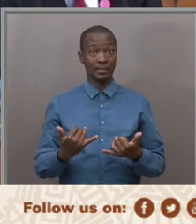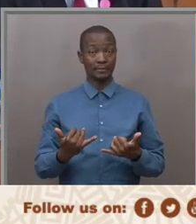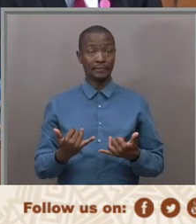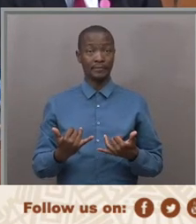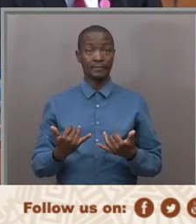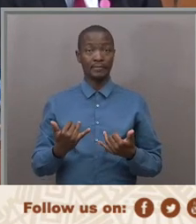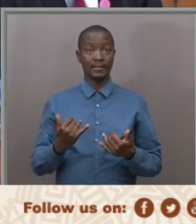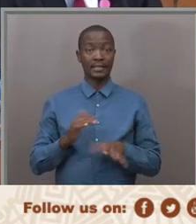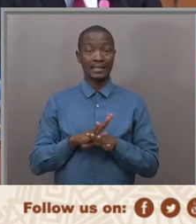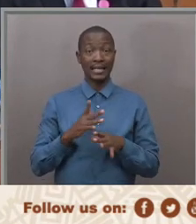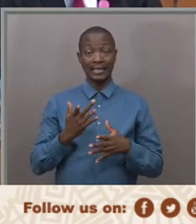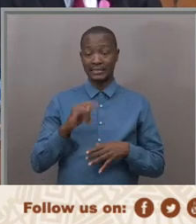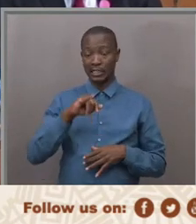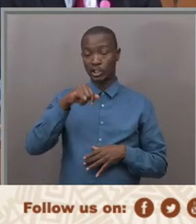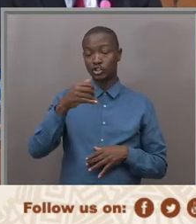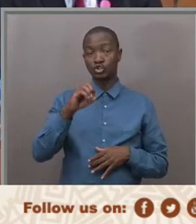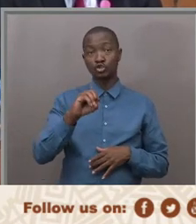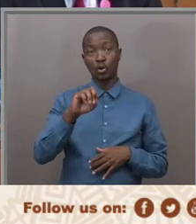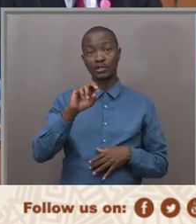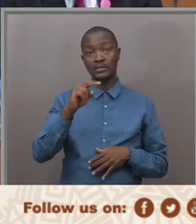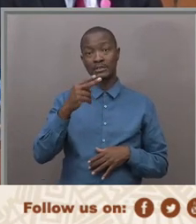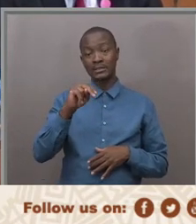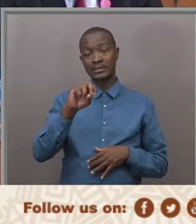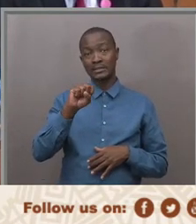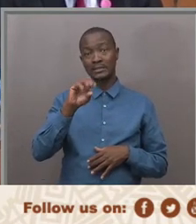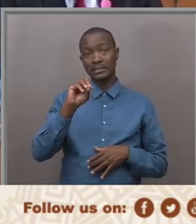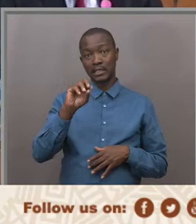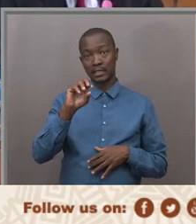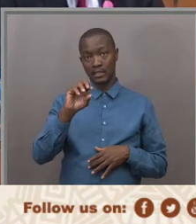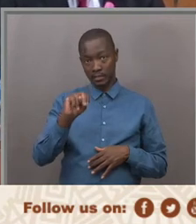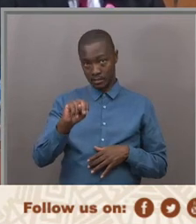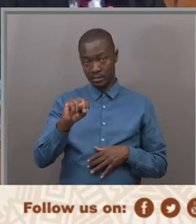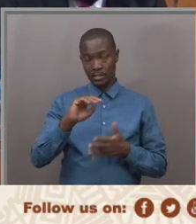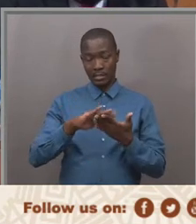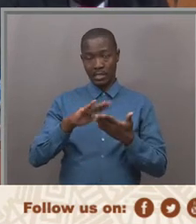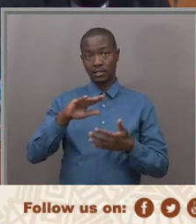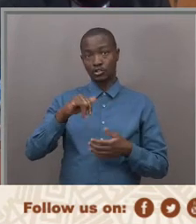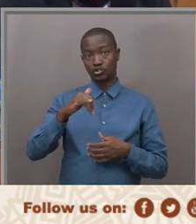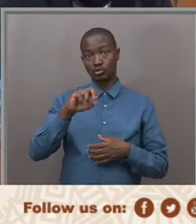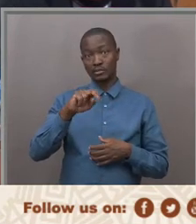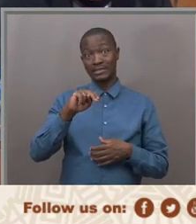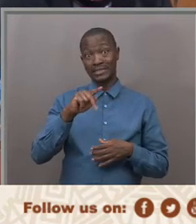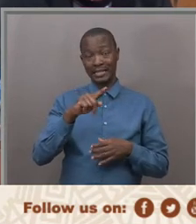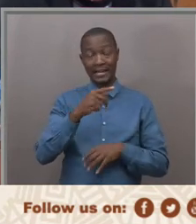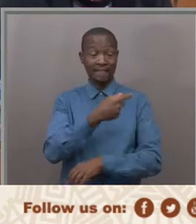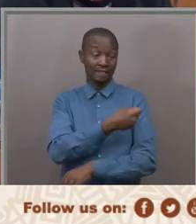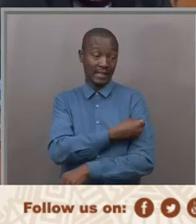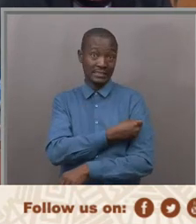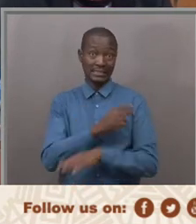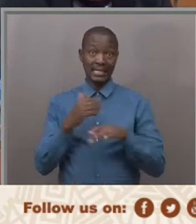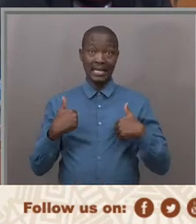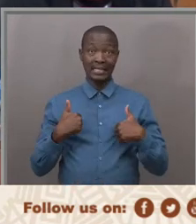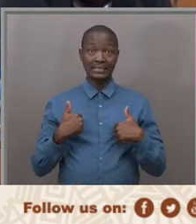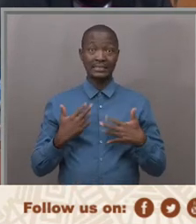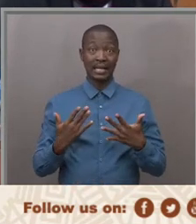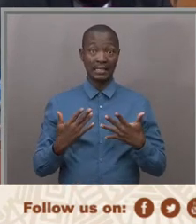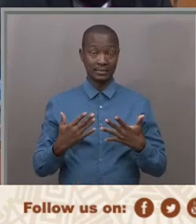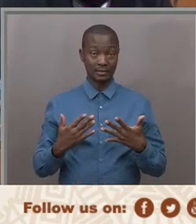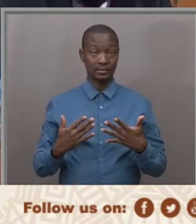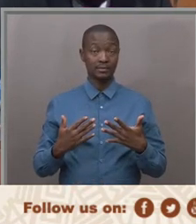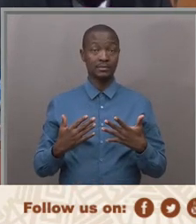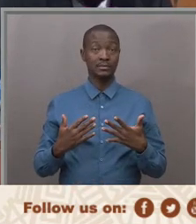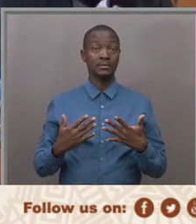the Johnson & Johnson vaccine as part of this, starting as part of research